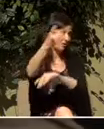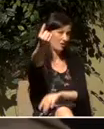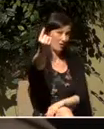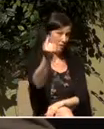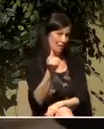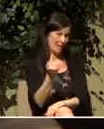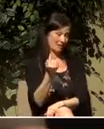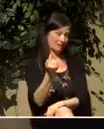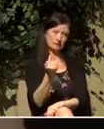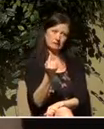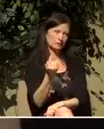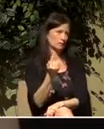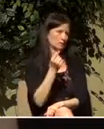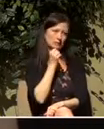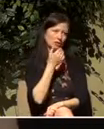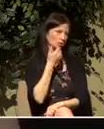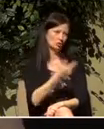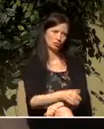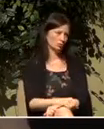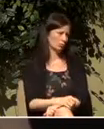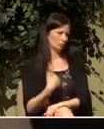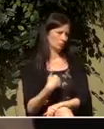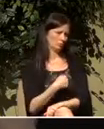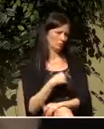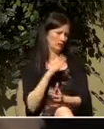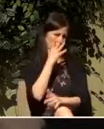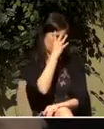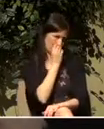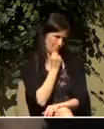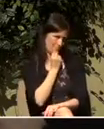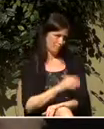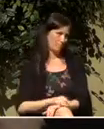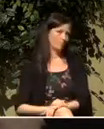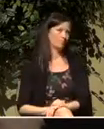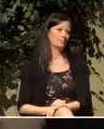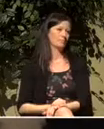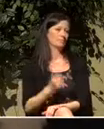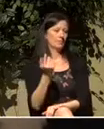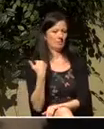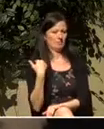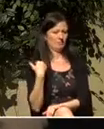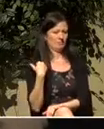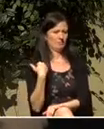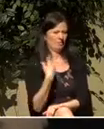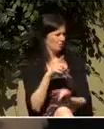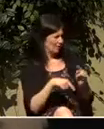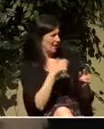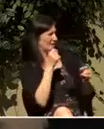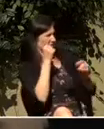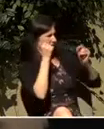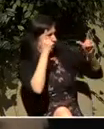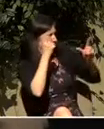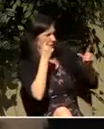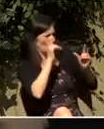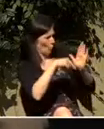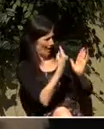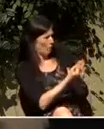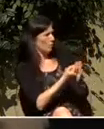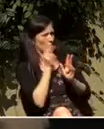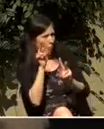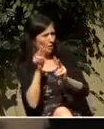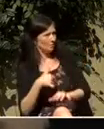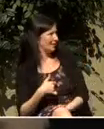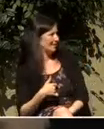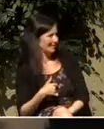were sleeping. He came right up to me and asked if I couldn't stay awake for 1 hour and watch with him and pray with